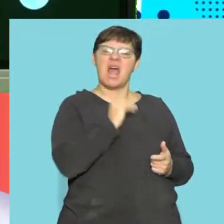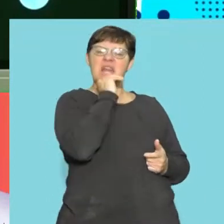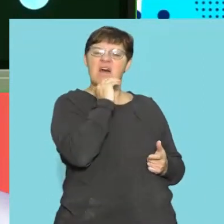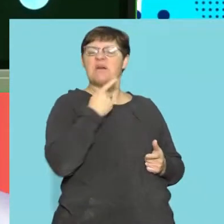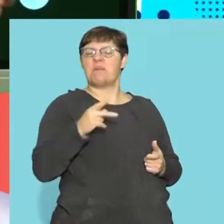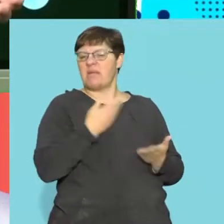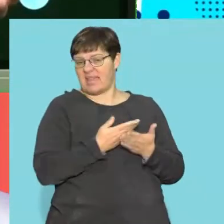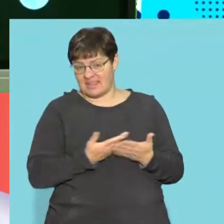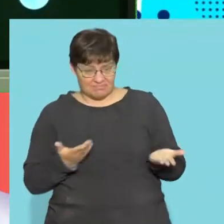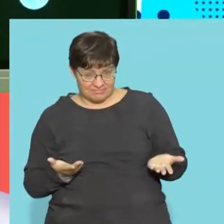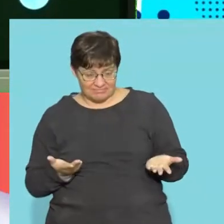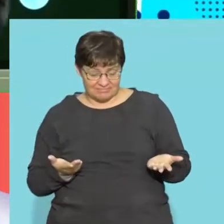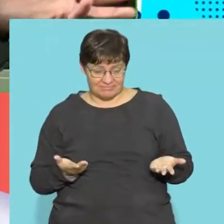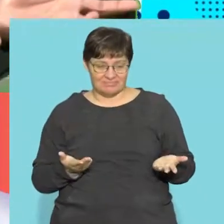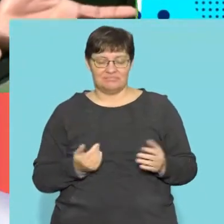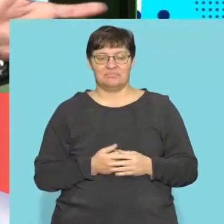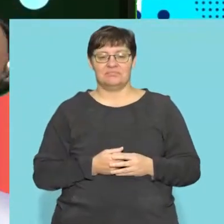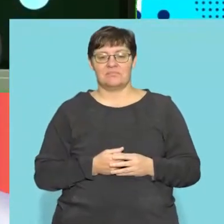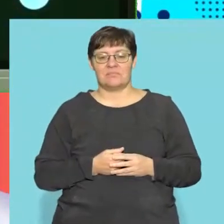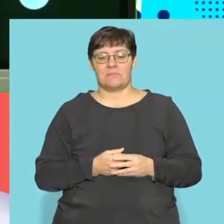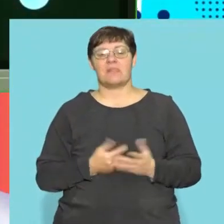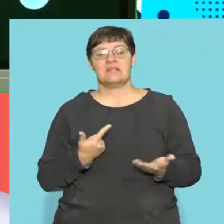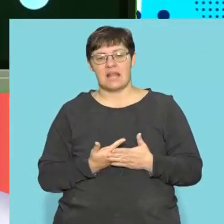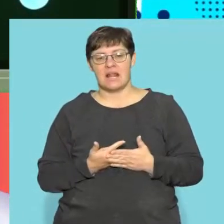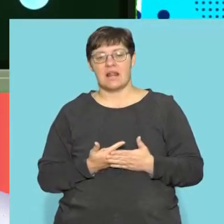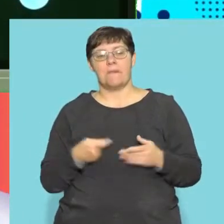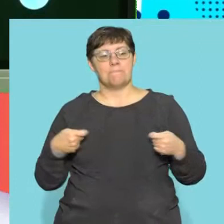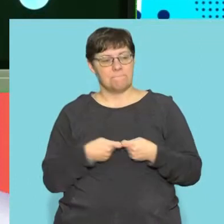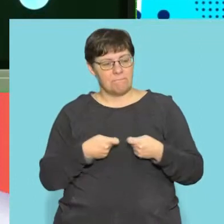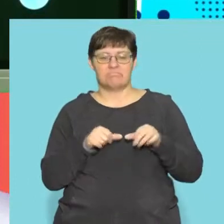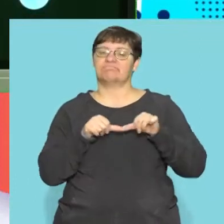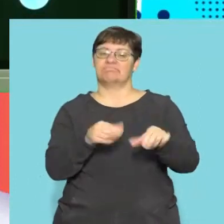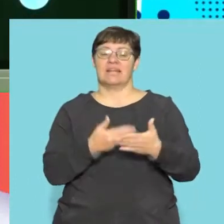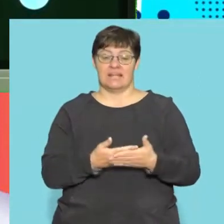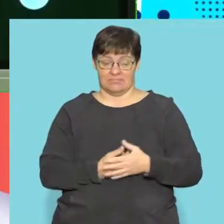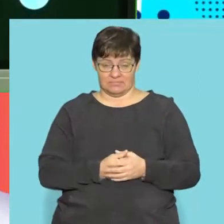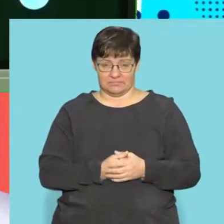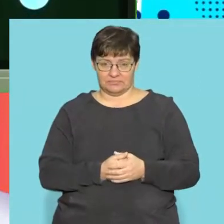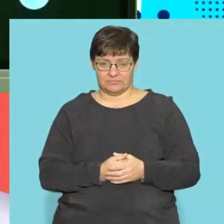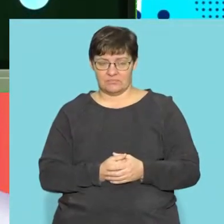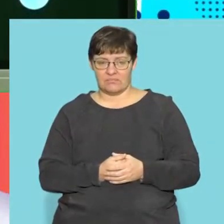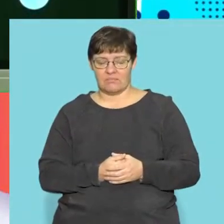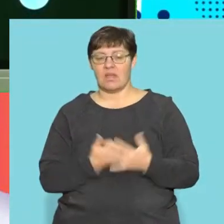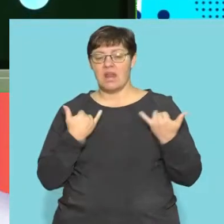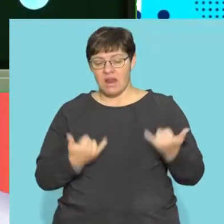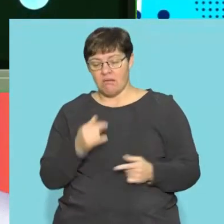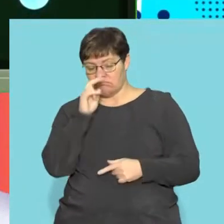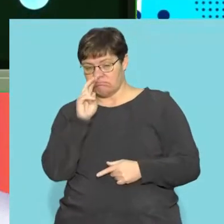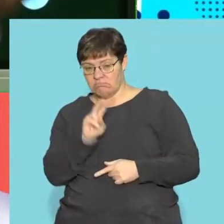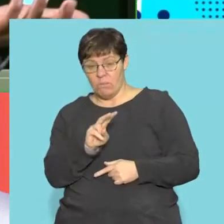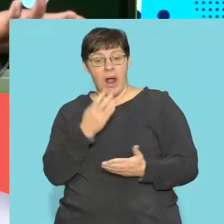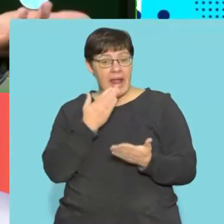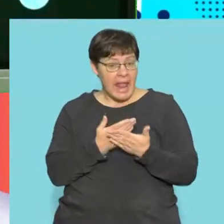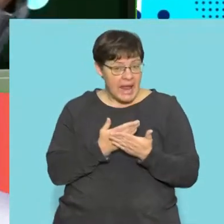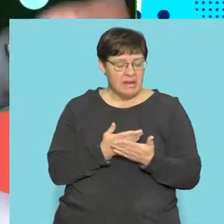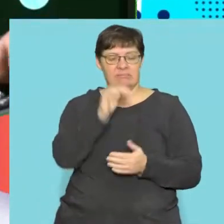enough money to pay back the loan and also to still fund my business. So let's quickly do that and see whether she will